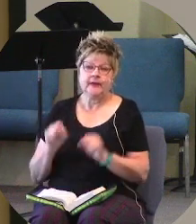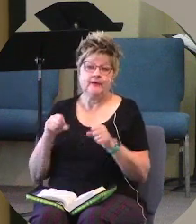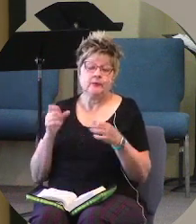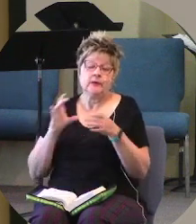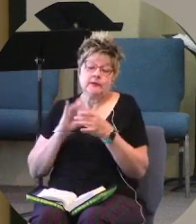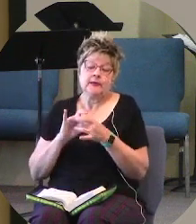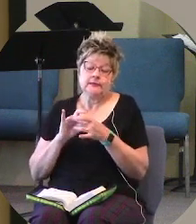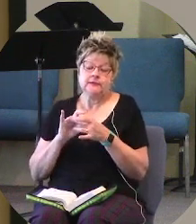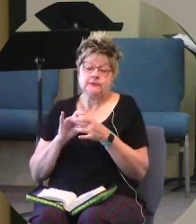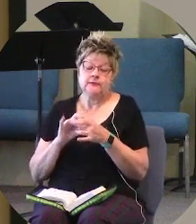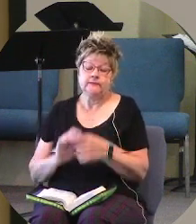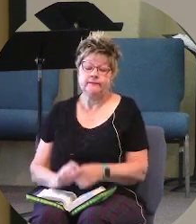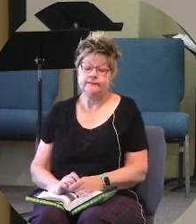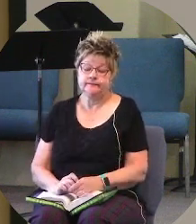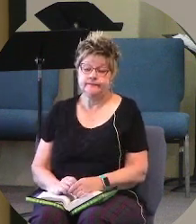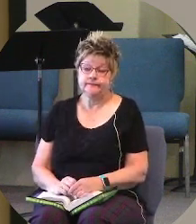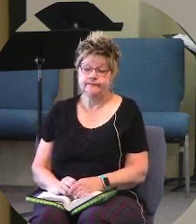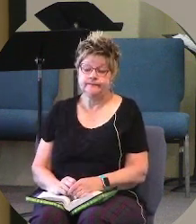relationships